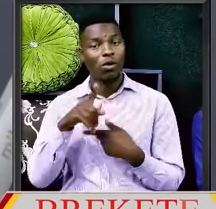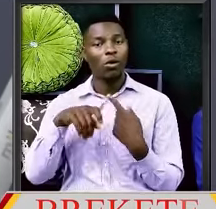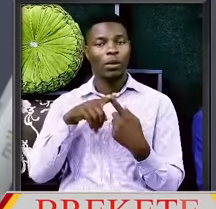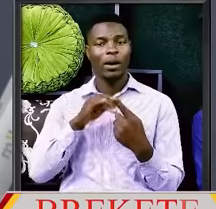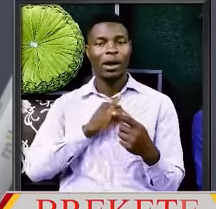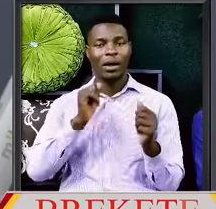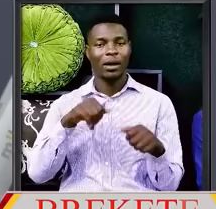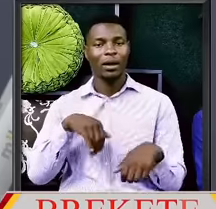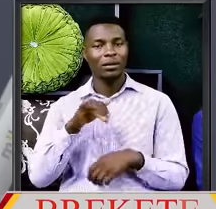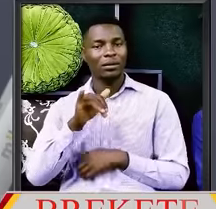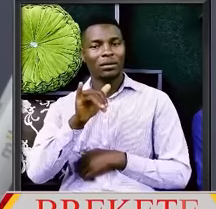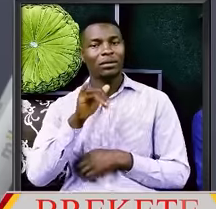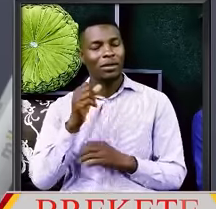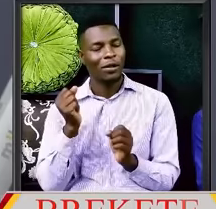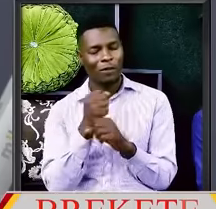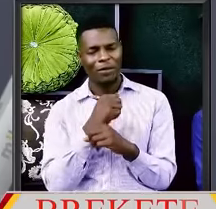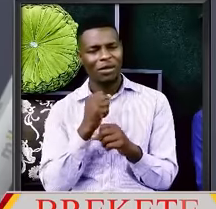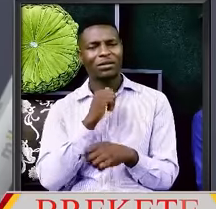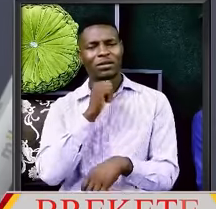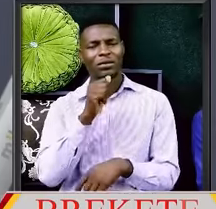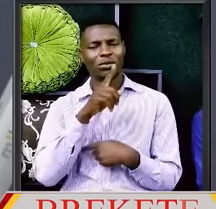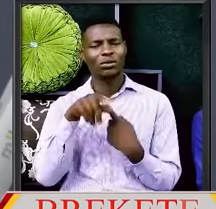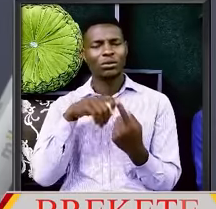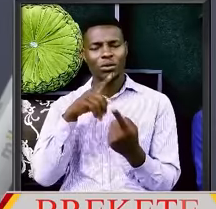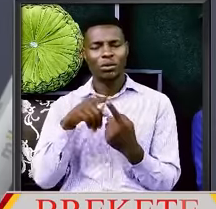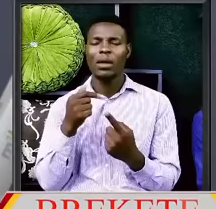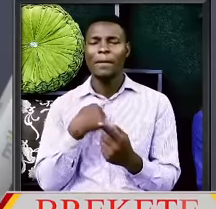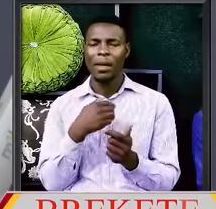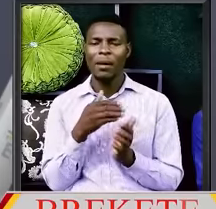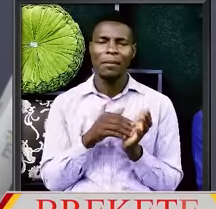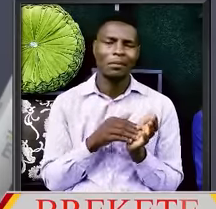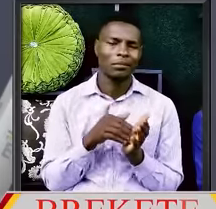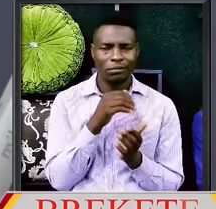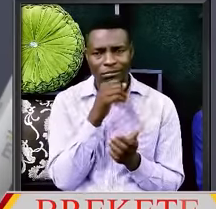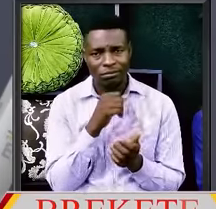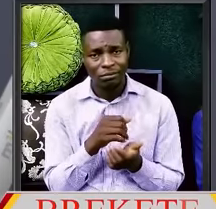still fight. No be when they go.